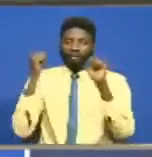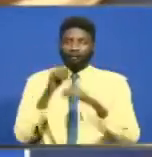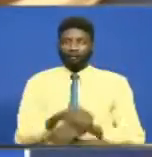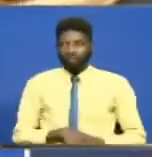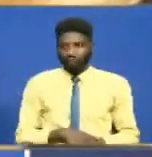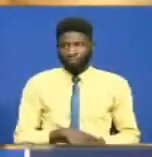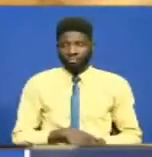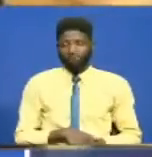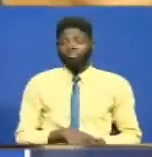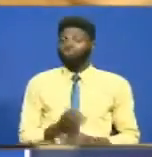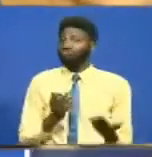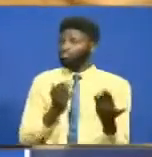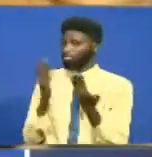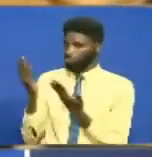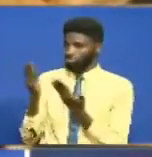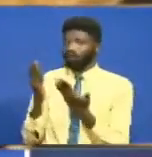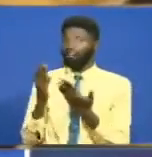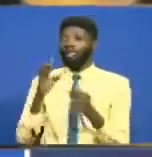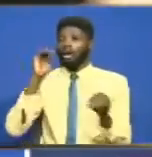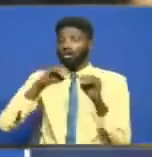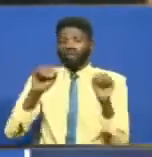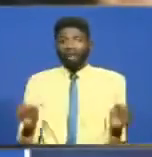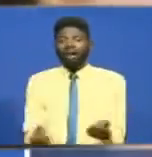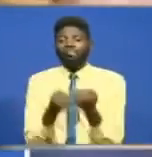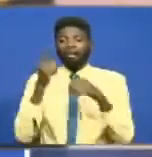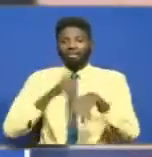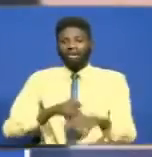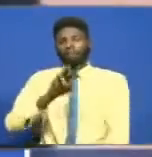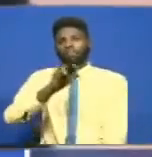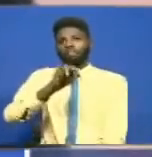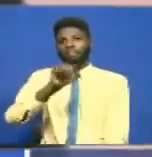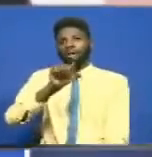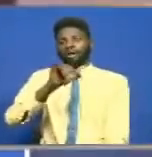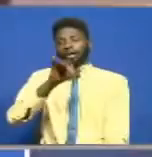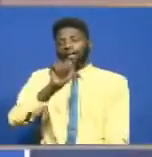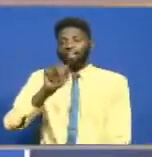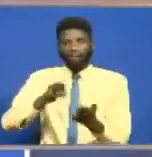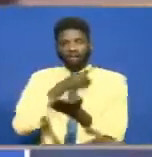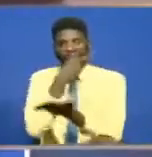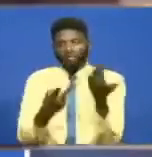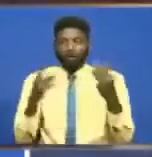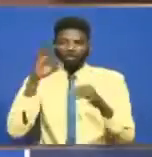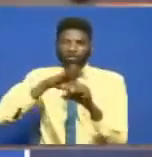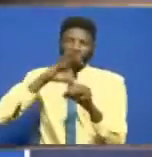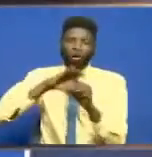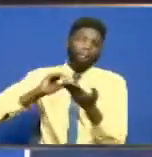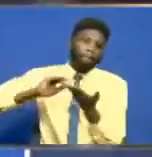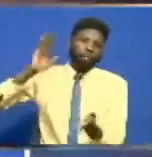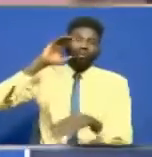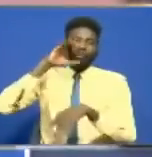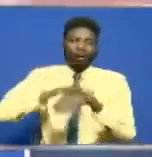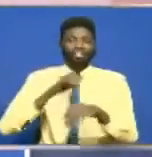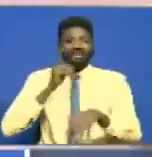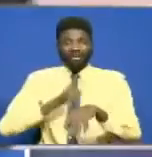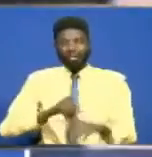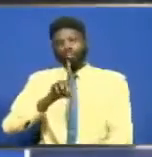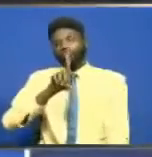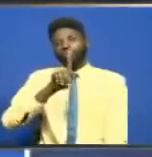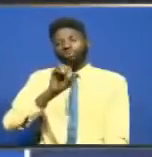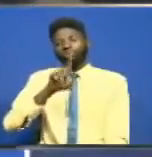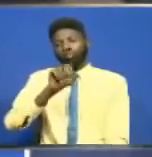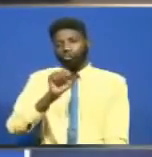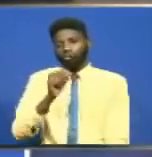election comes after challenger Maia Sandu failed to win a majority of votes to unseat current leader Igor Dodon 2 weeks